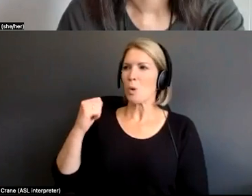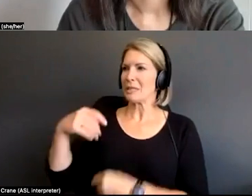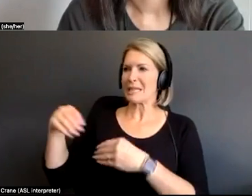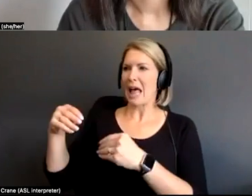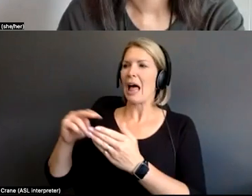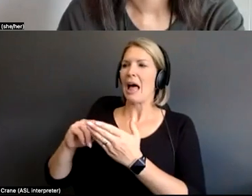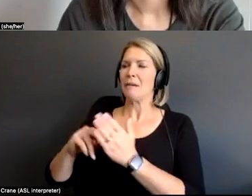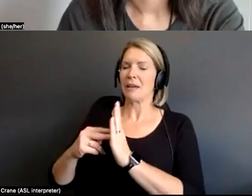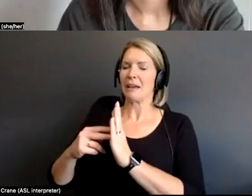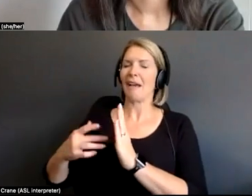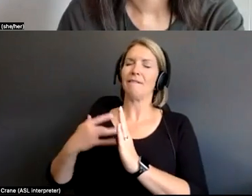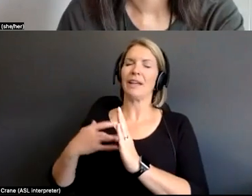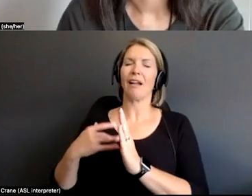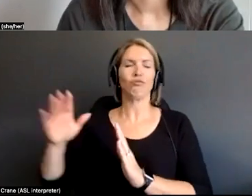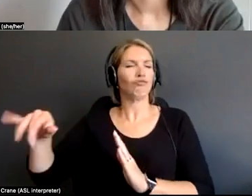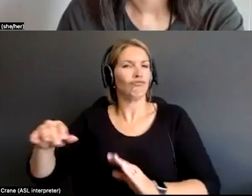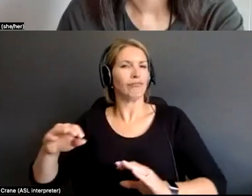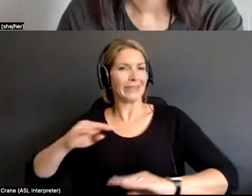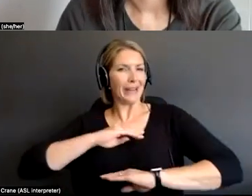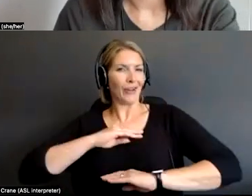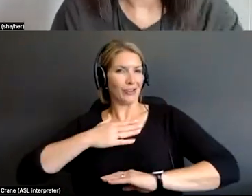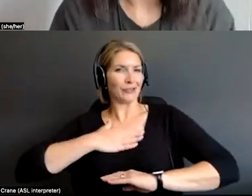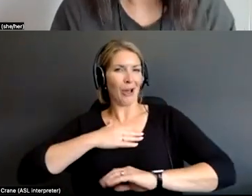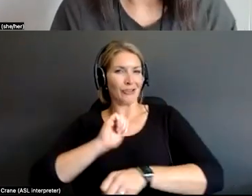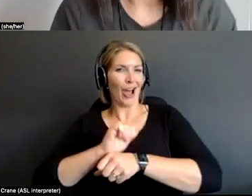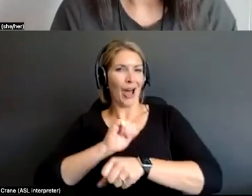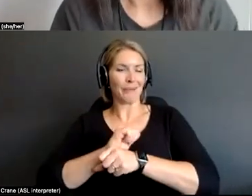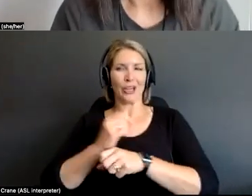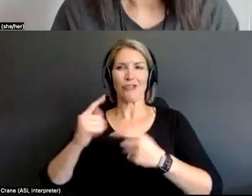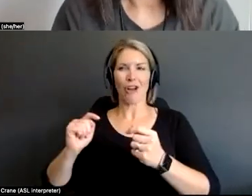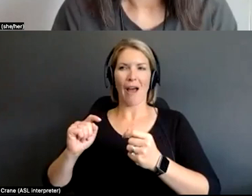or two of the mock-ups has taken it too far, I think that's okay.